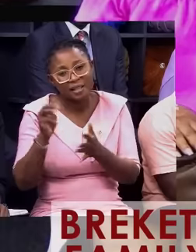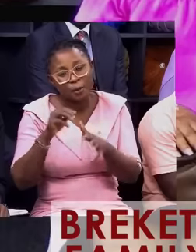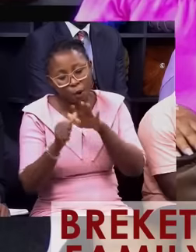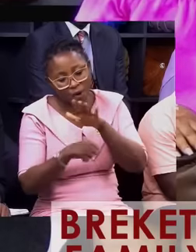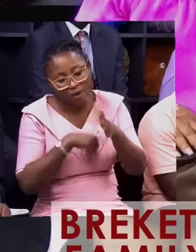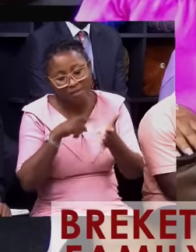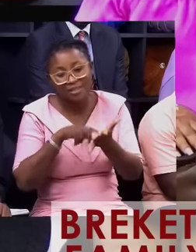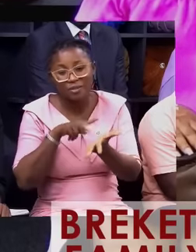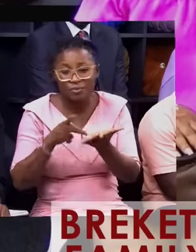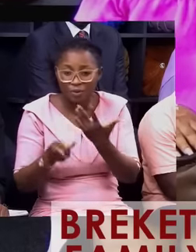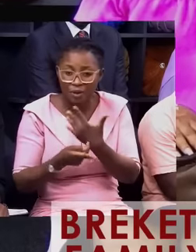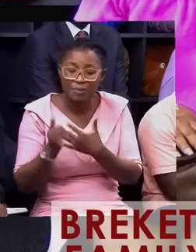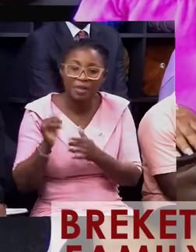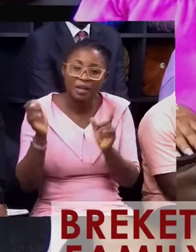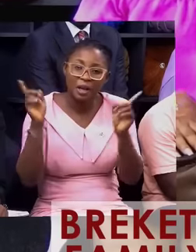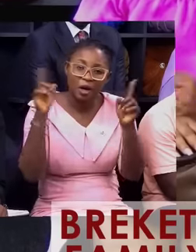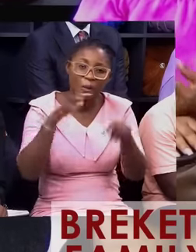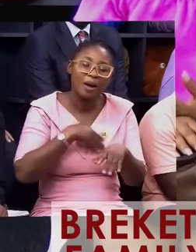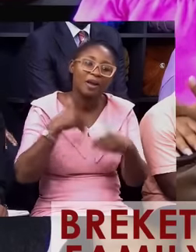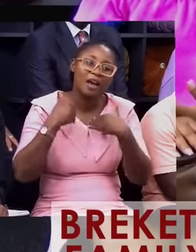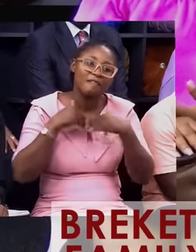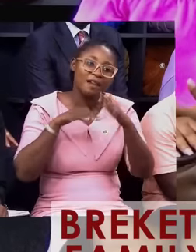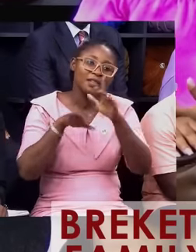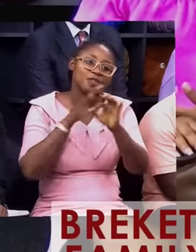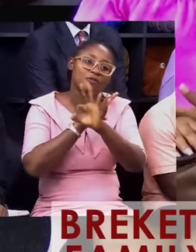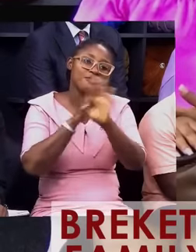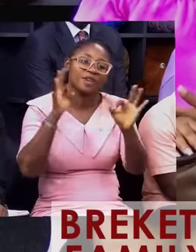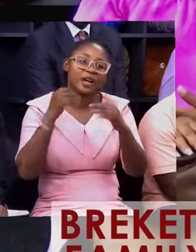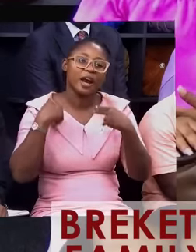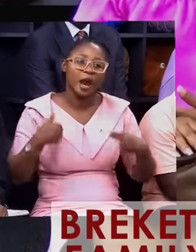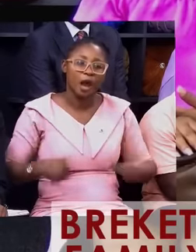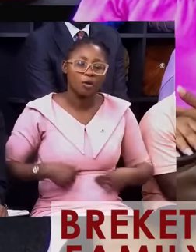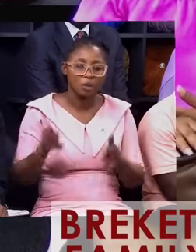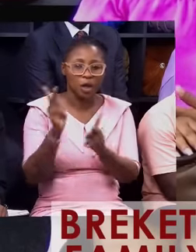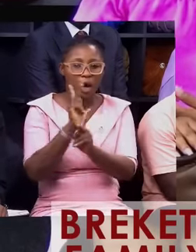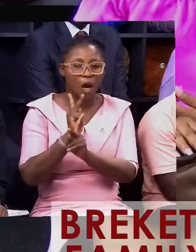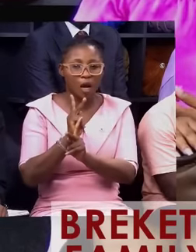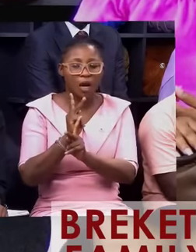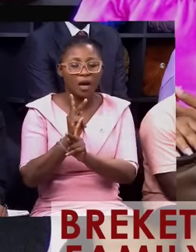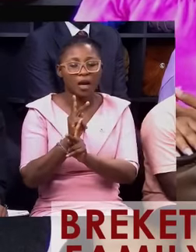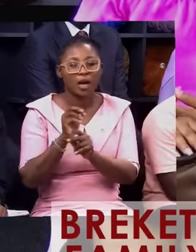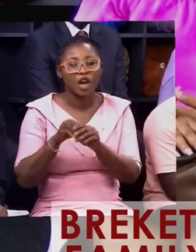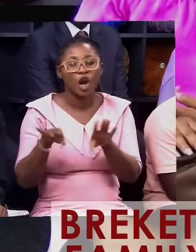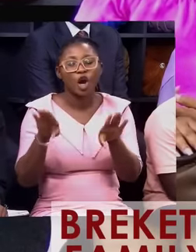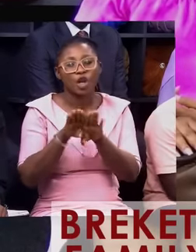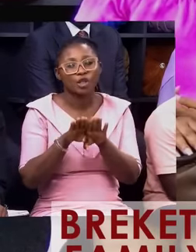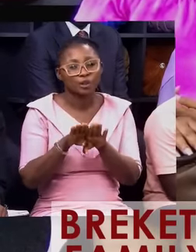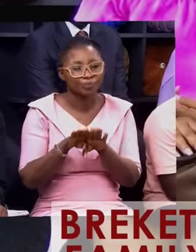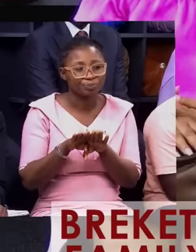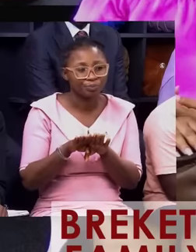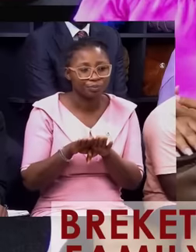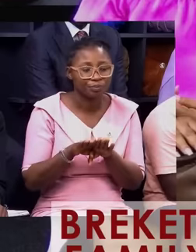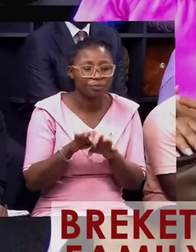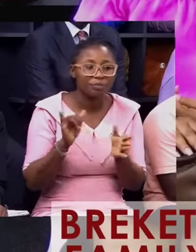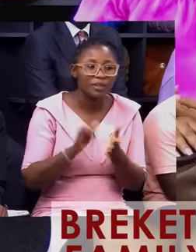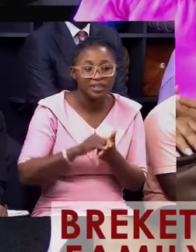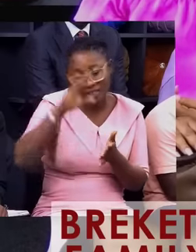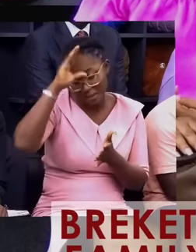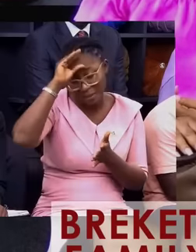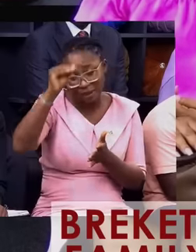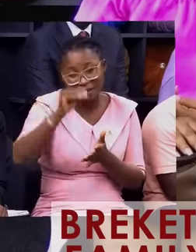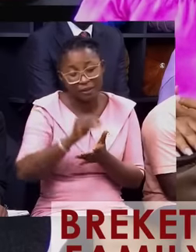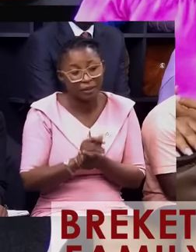this scheme and they can come and access free health care and in closing that